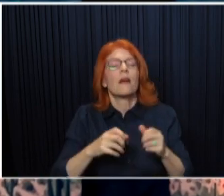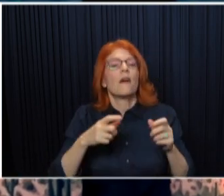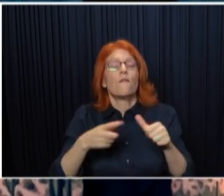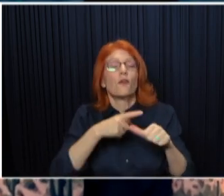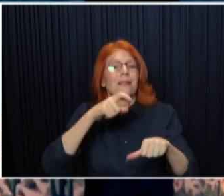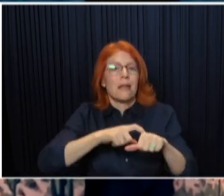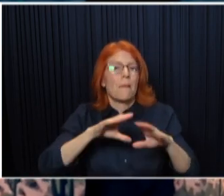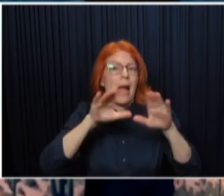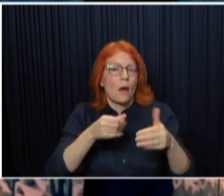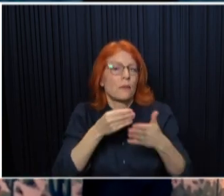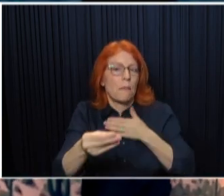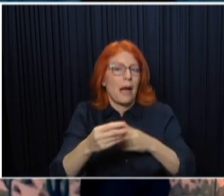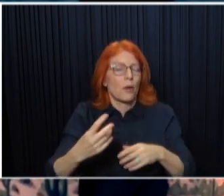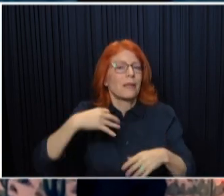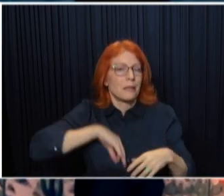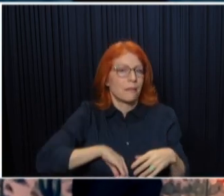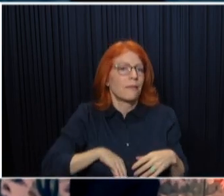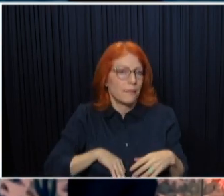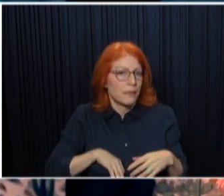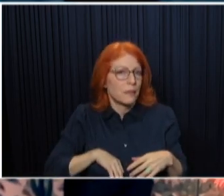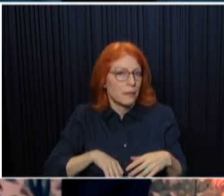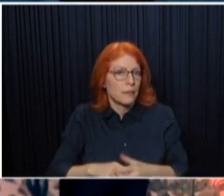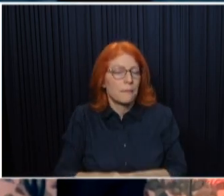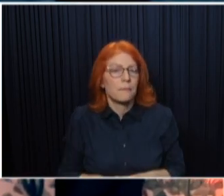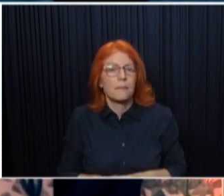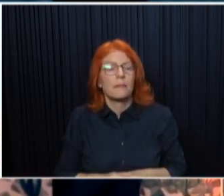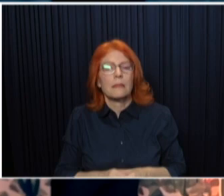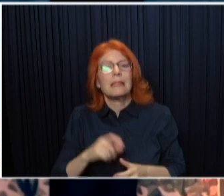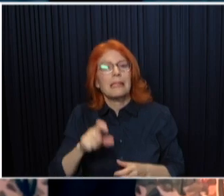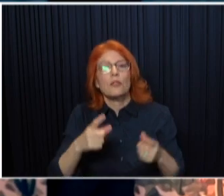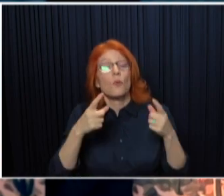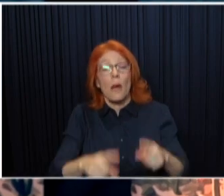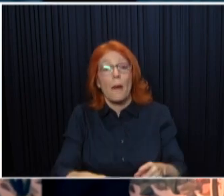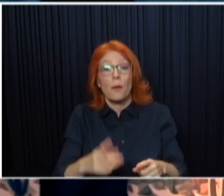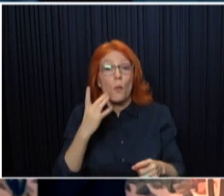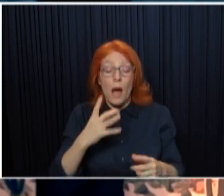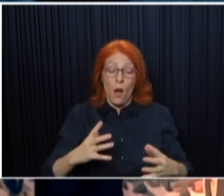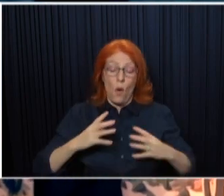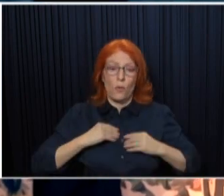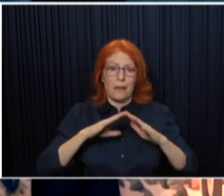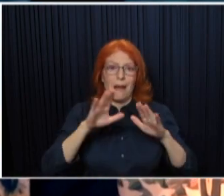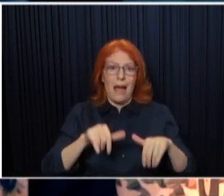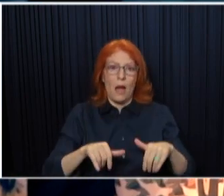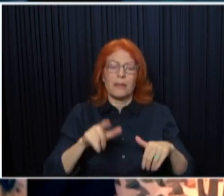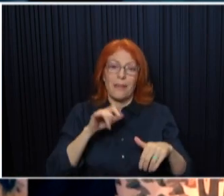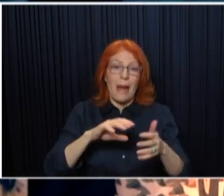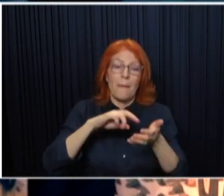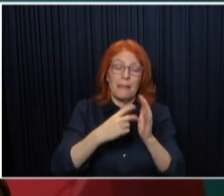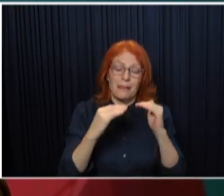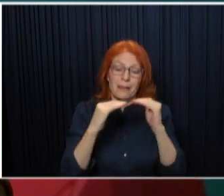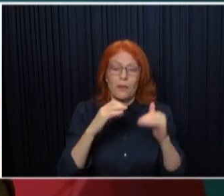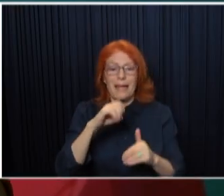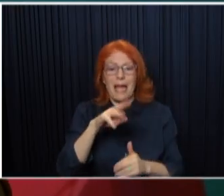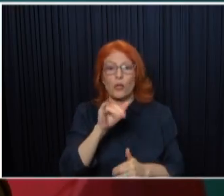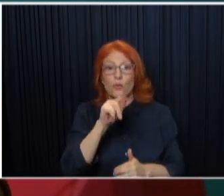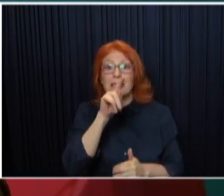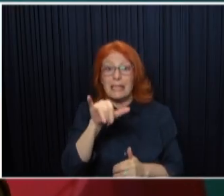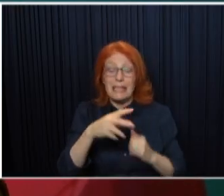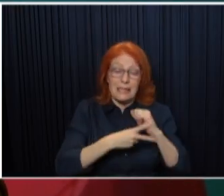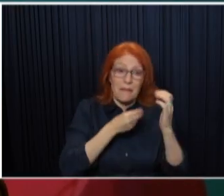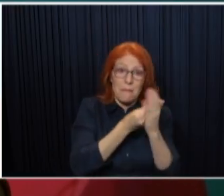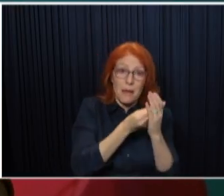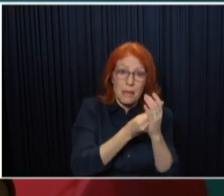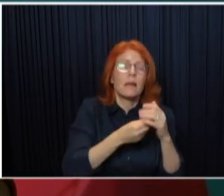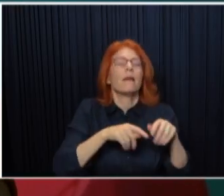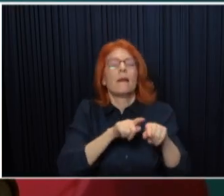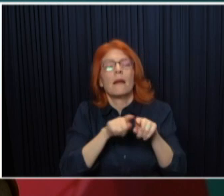house buyer incentives. That needs to happen because owning a house is equity. You're building your equity. The second thing is